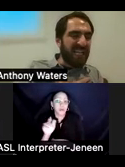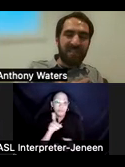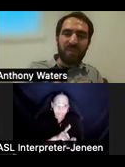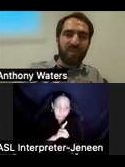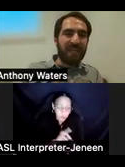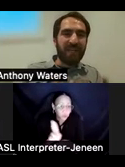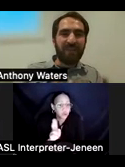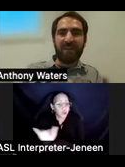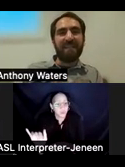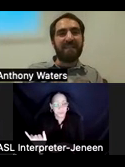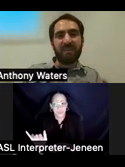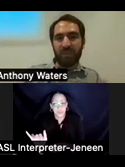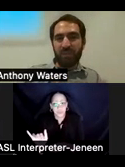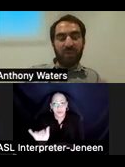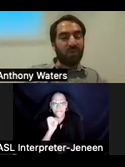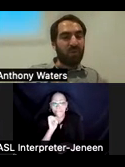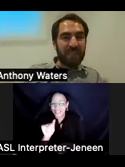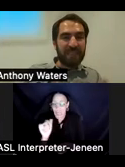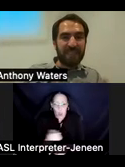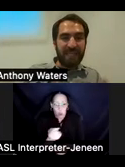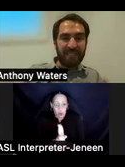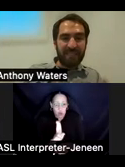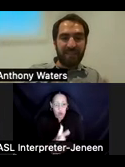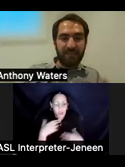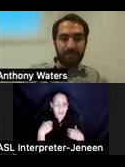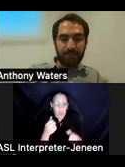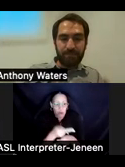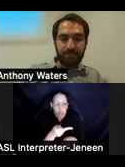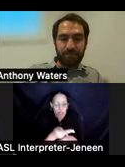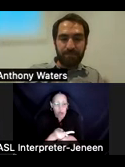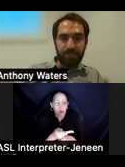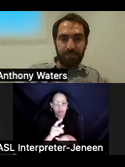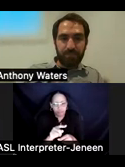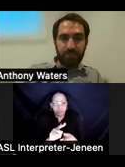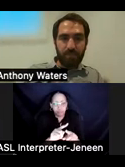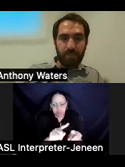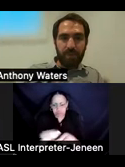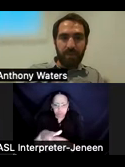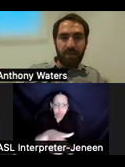it's not exclusive to healthcare. It is used across settings.